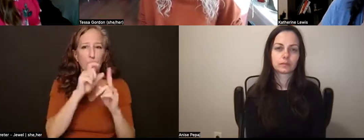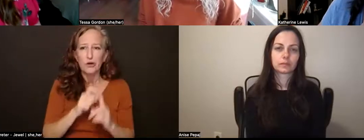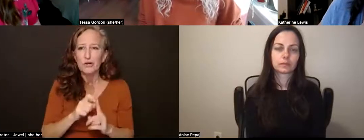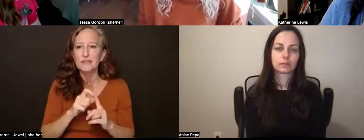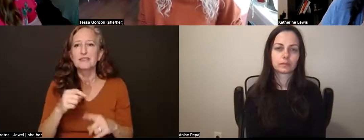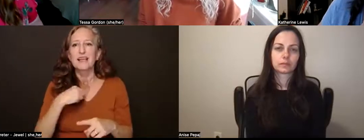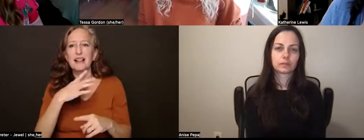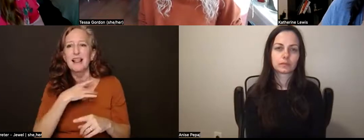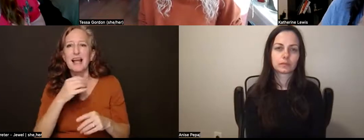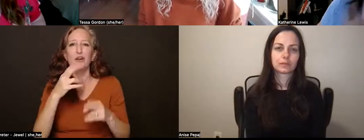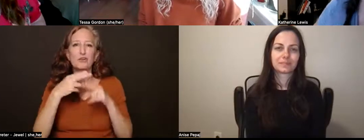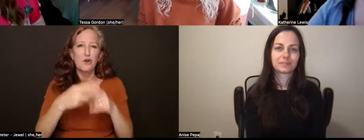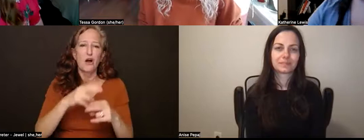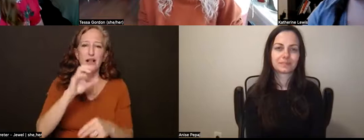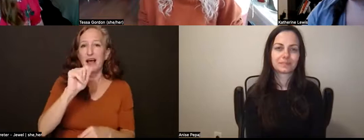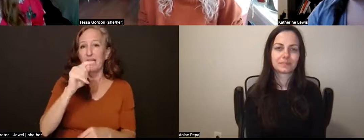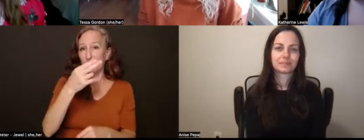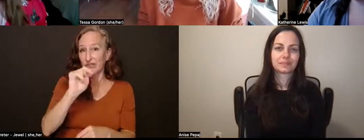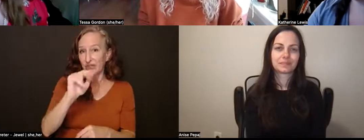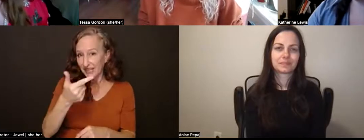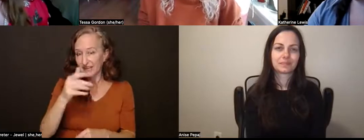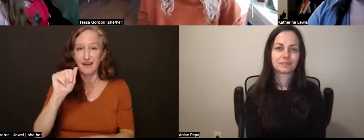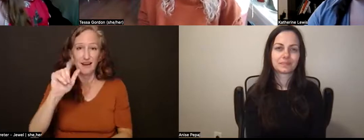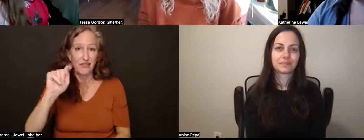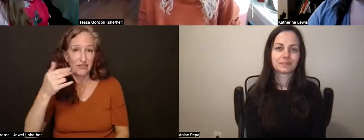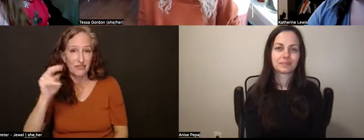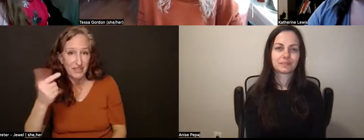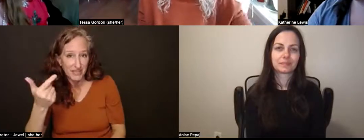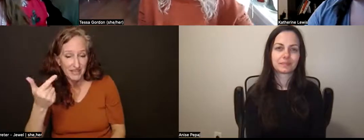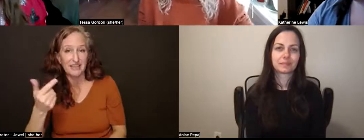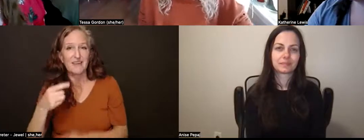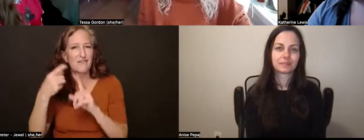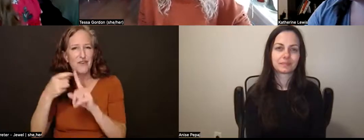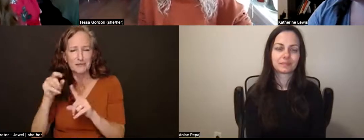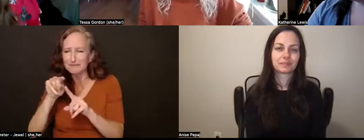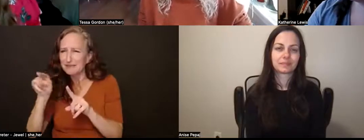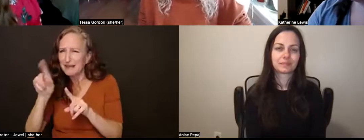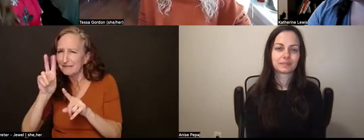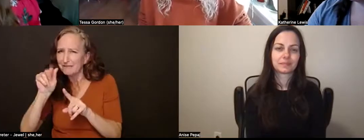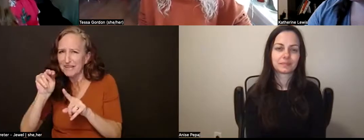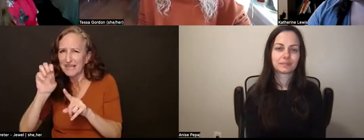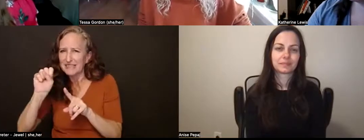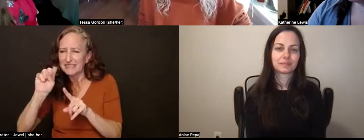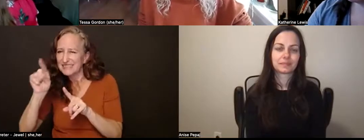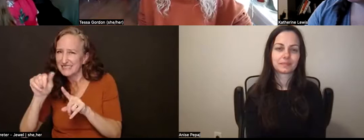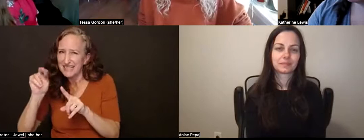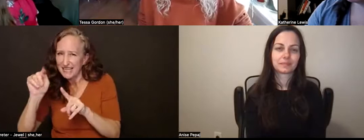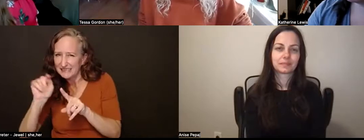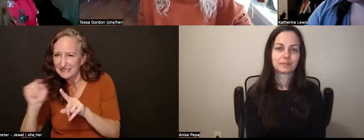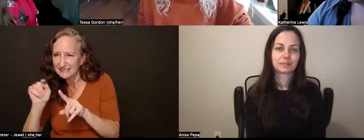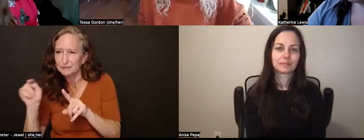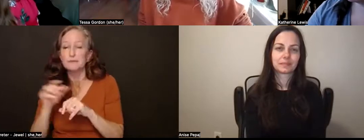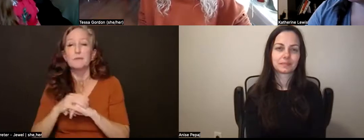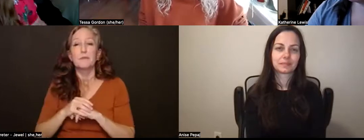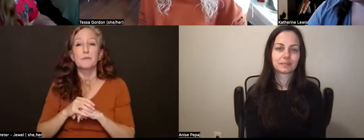to call a thing a thing. And so my thoughts about how we can move beyond health biases is in